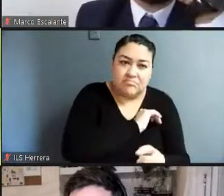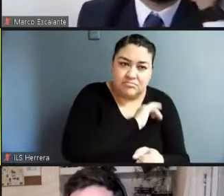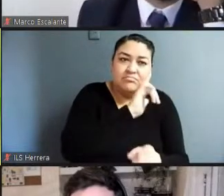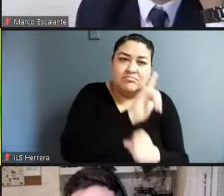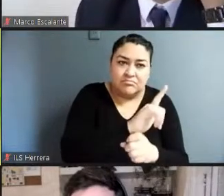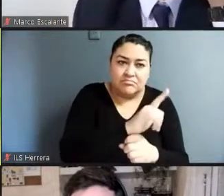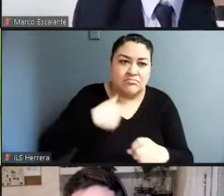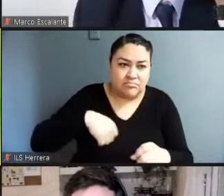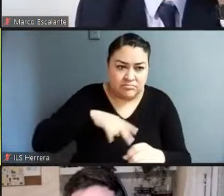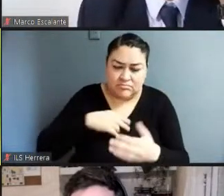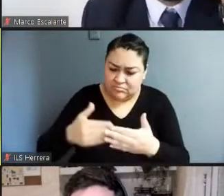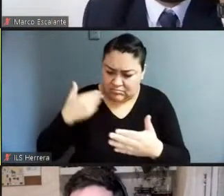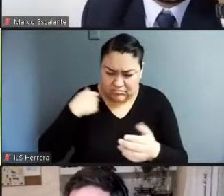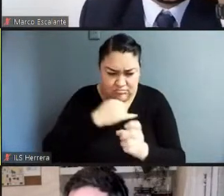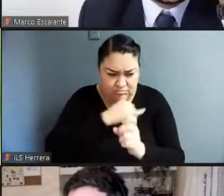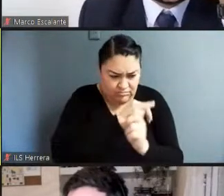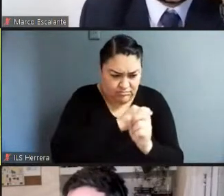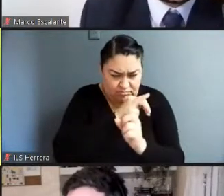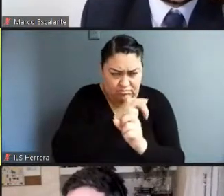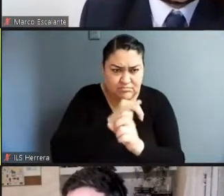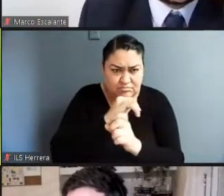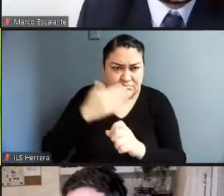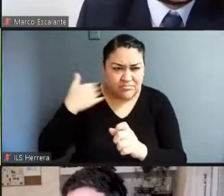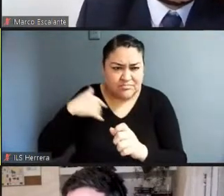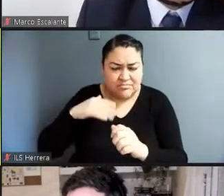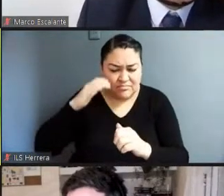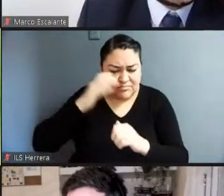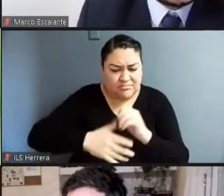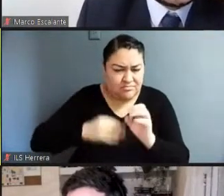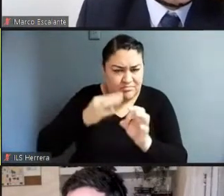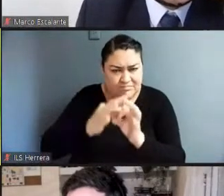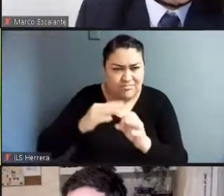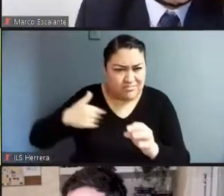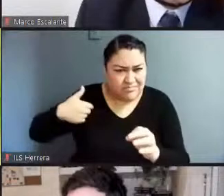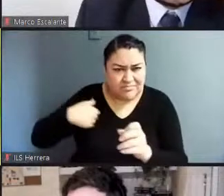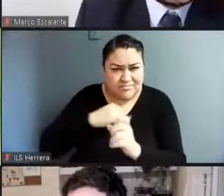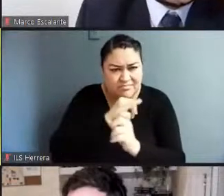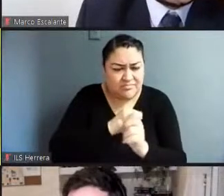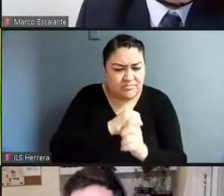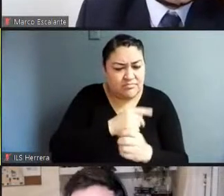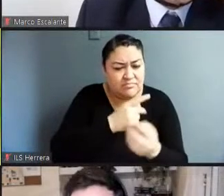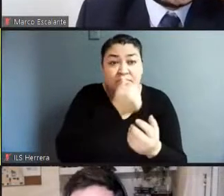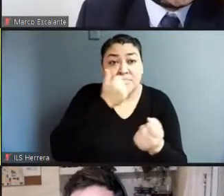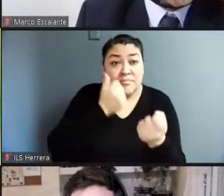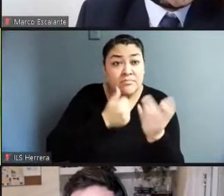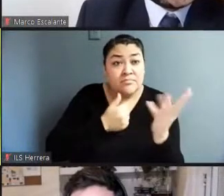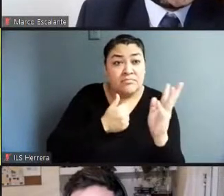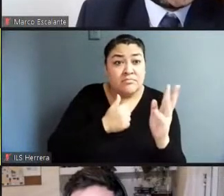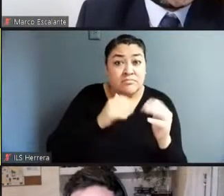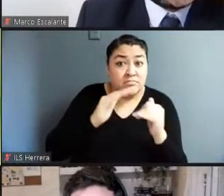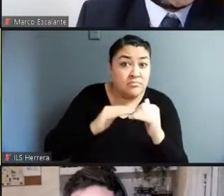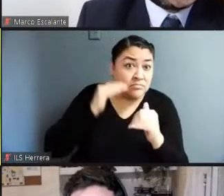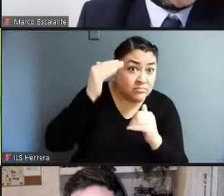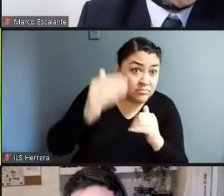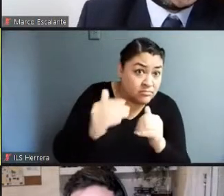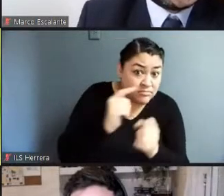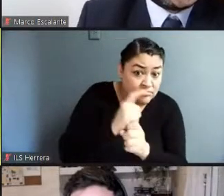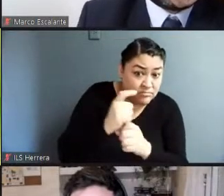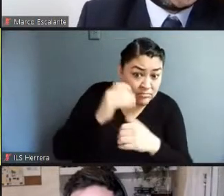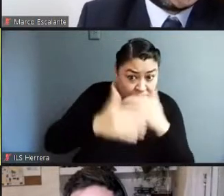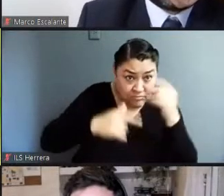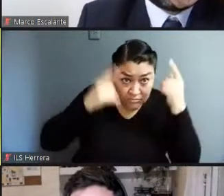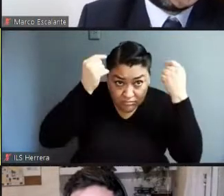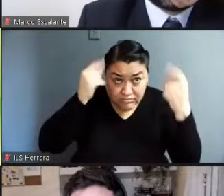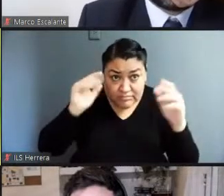but this is always striking. We just finished a study regarding the preference